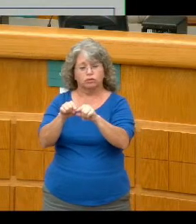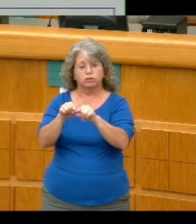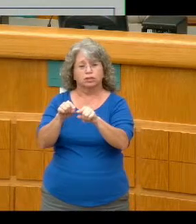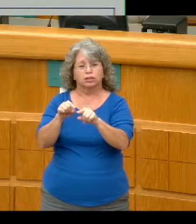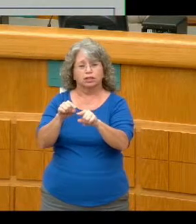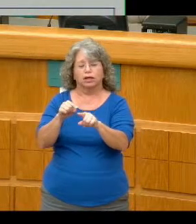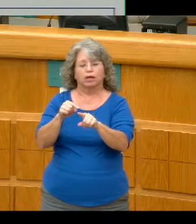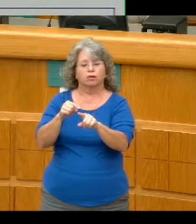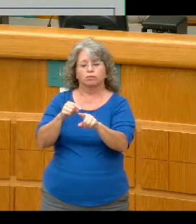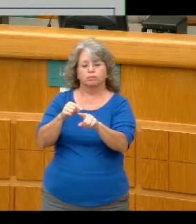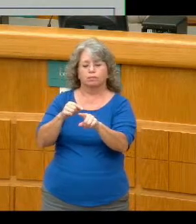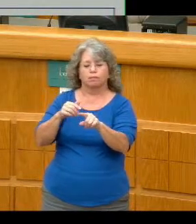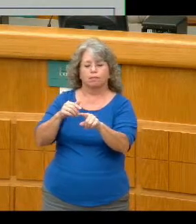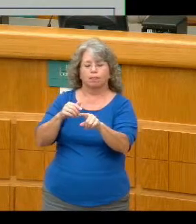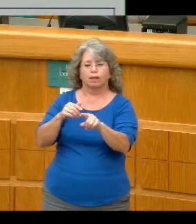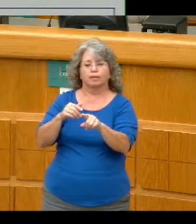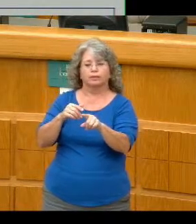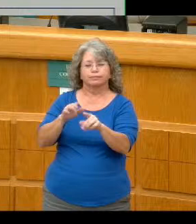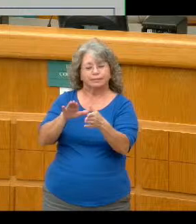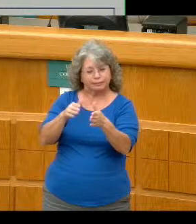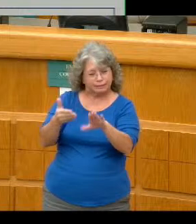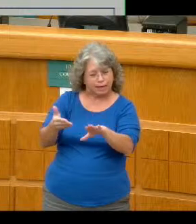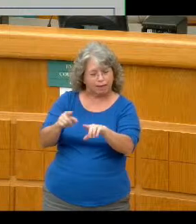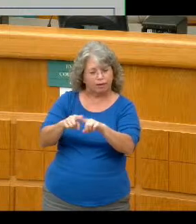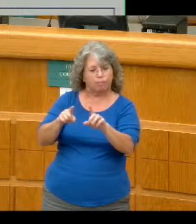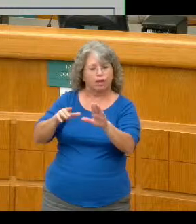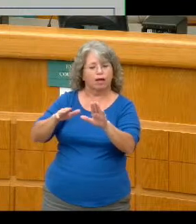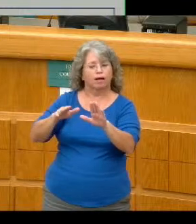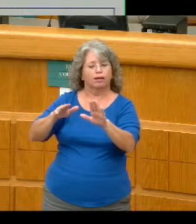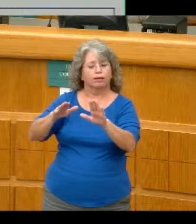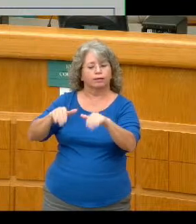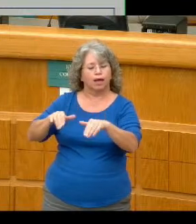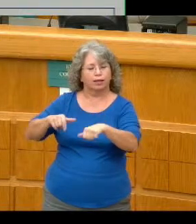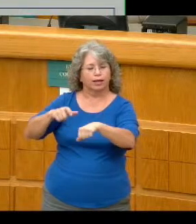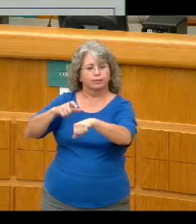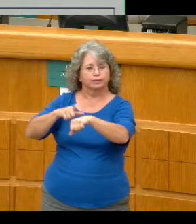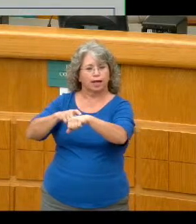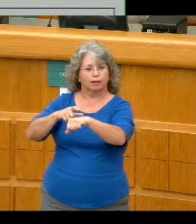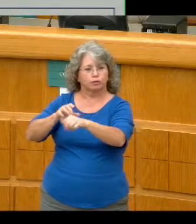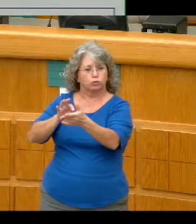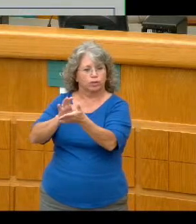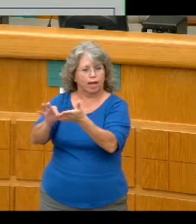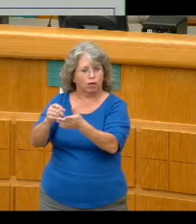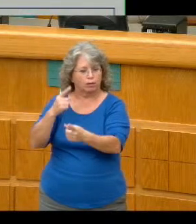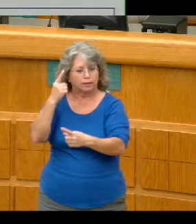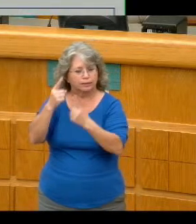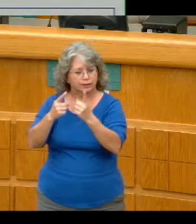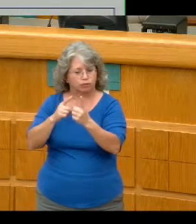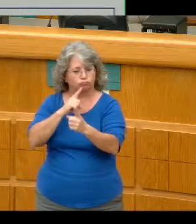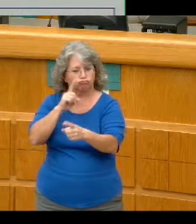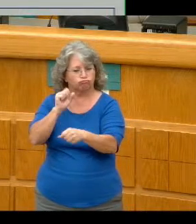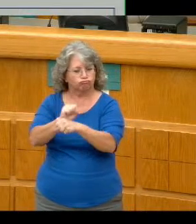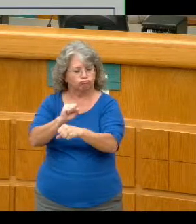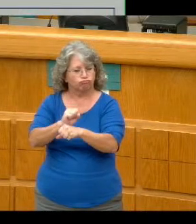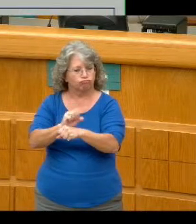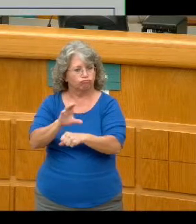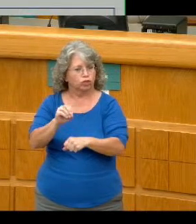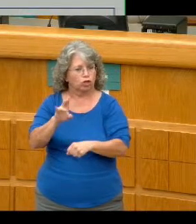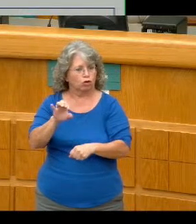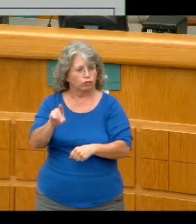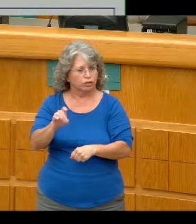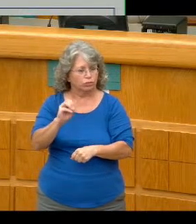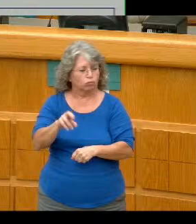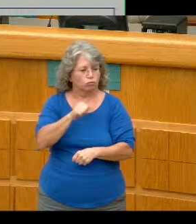we don't think there's been enough time to count all the fatalities yet, so they're partially counted right now. And then the